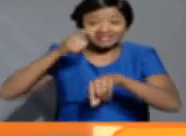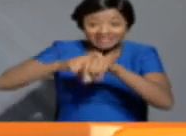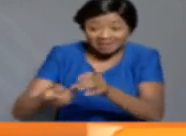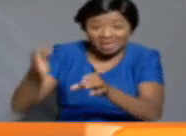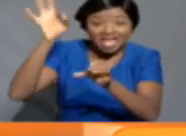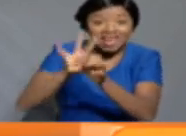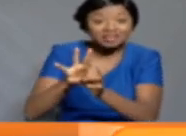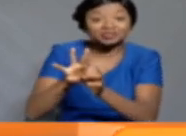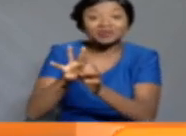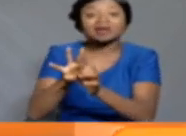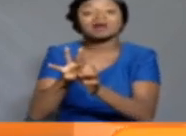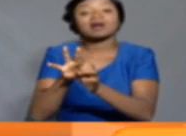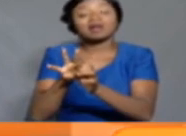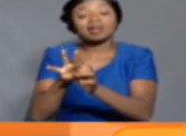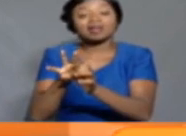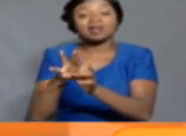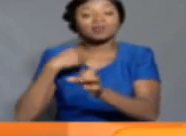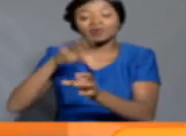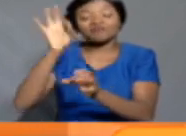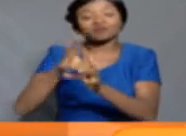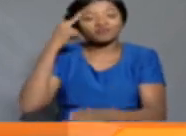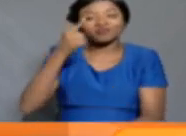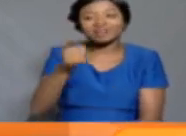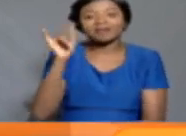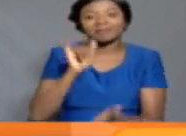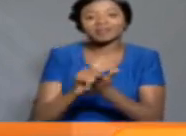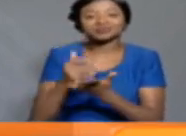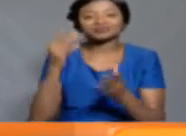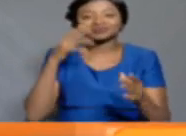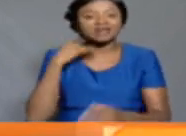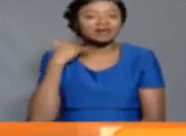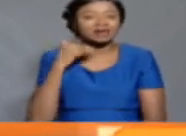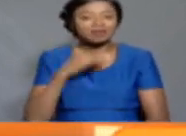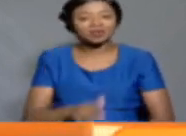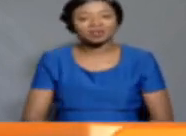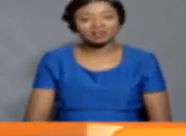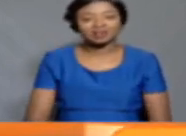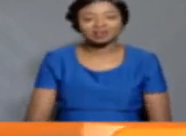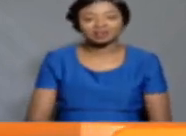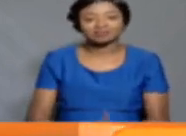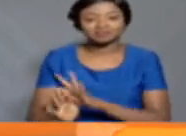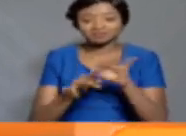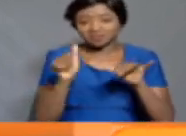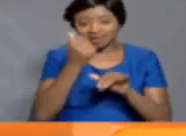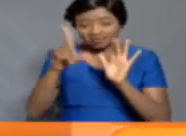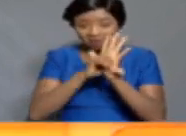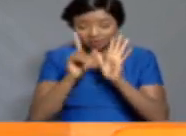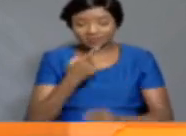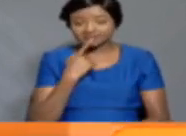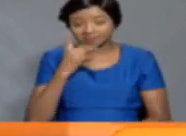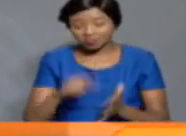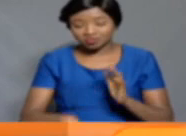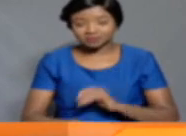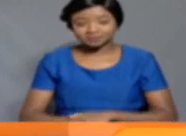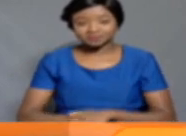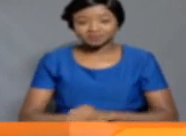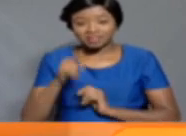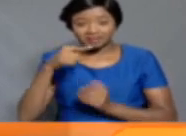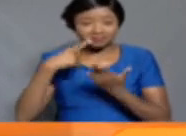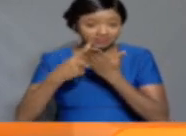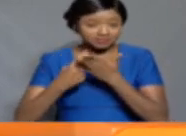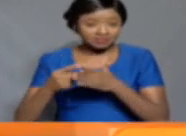with their looting spree, we're the first ones to cry. And Donald Kipkorir, lawyer, says anticipatory bail is an